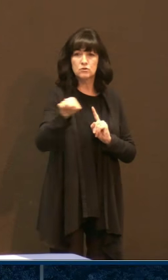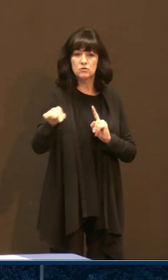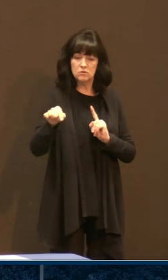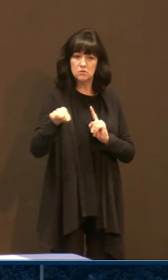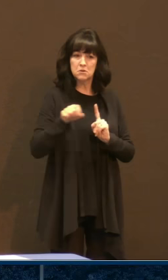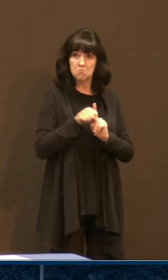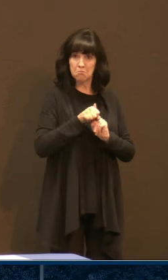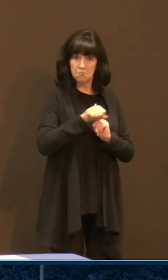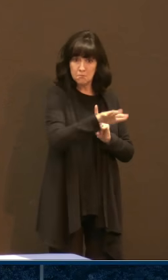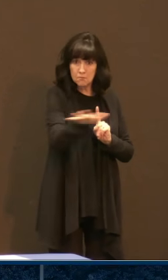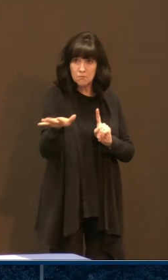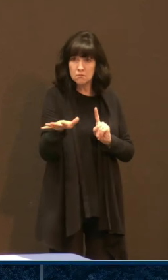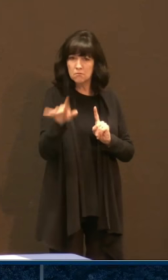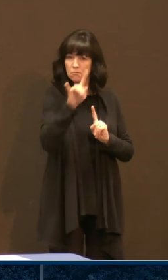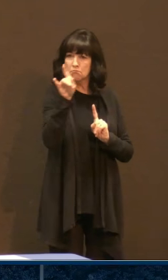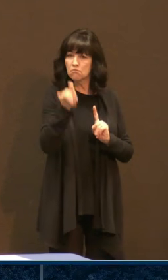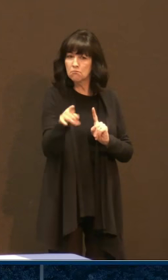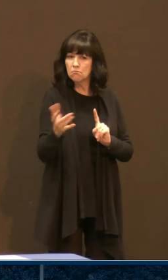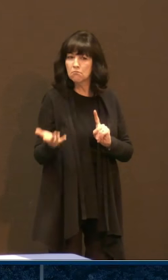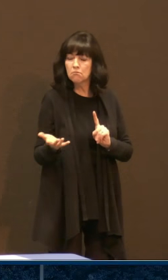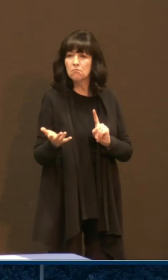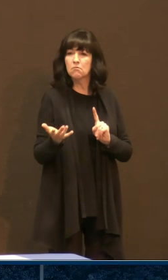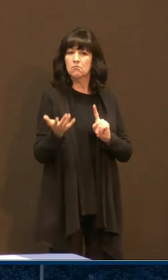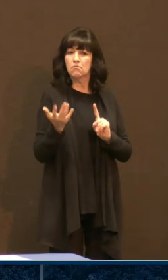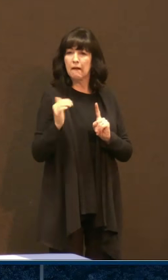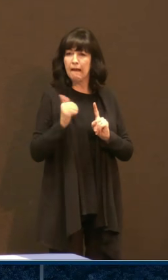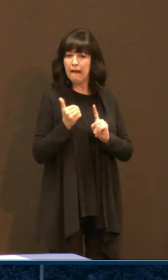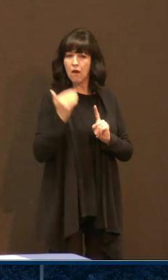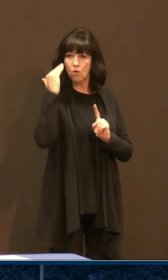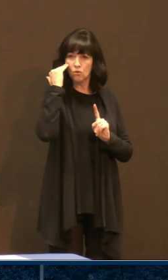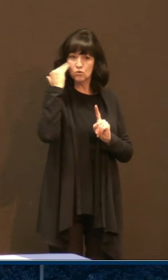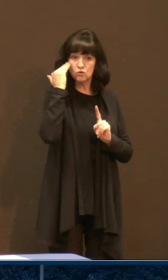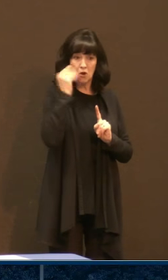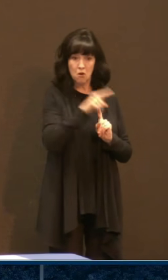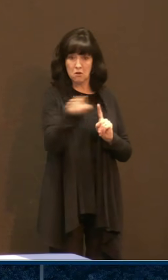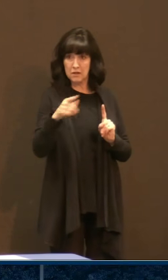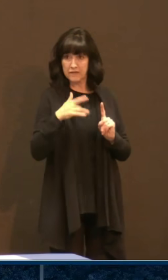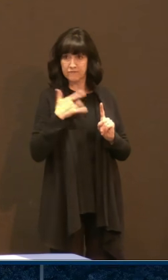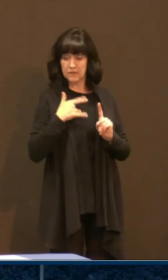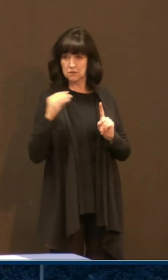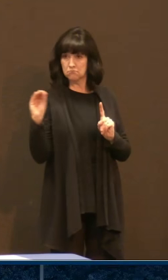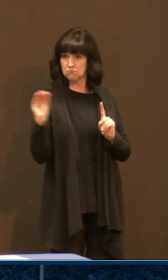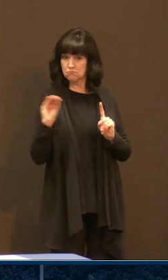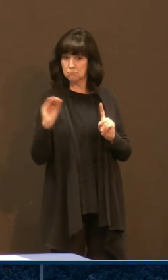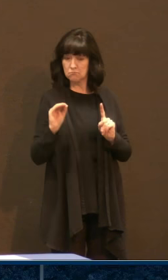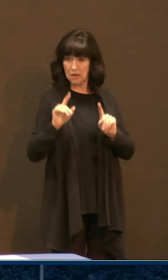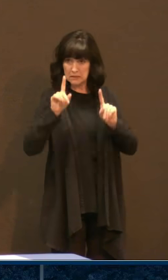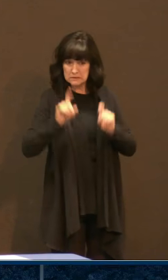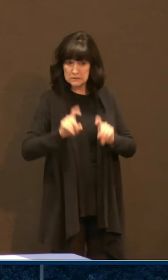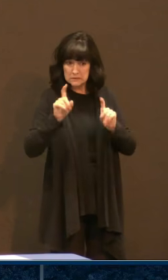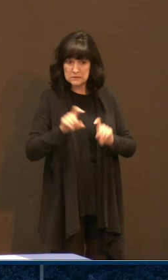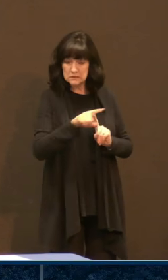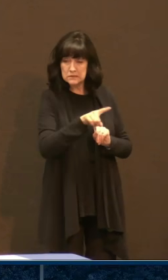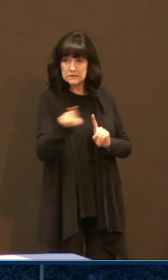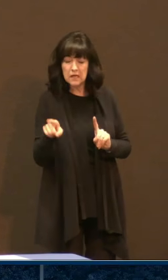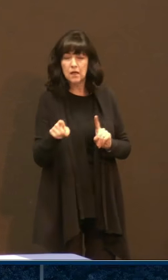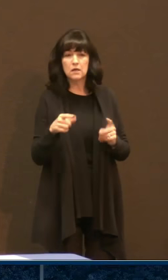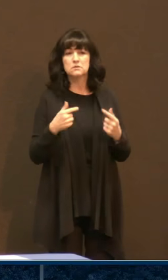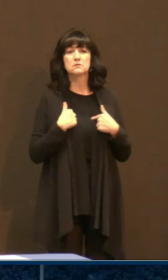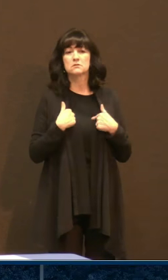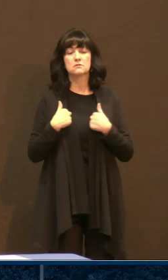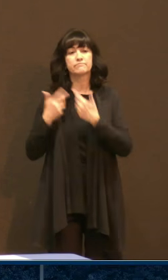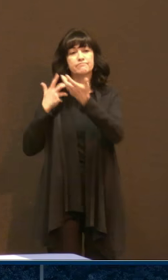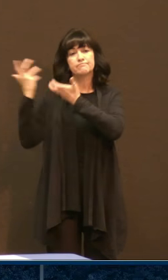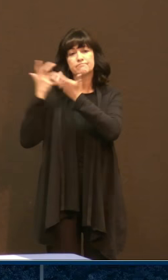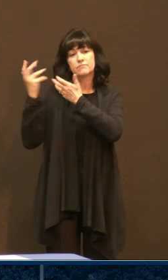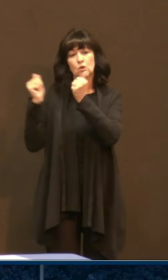of an uncertainty there, and so that's where we've tried to manage the risk, and we've worked with CDC in doing so,